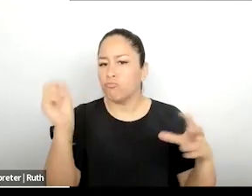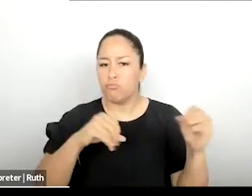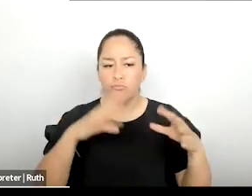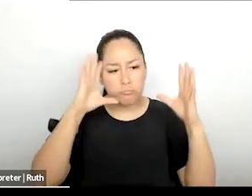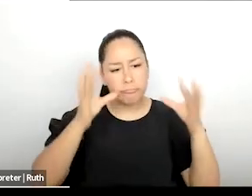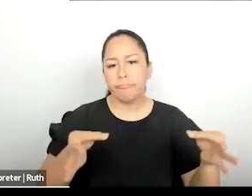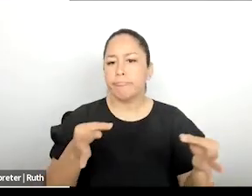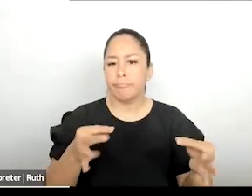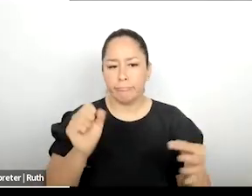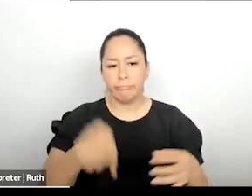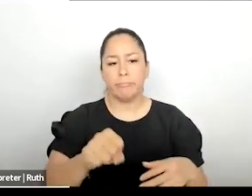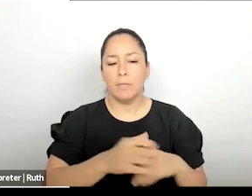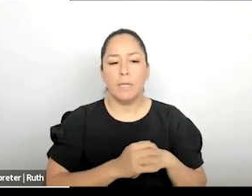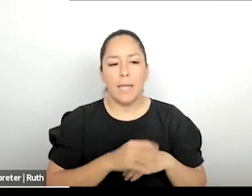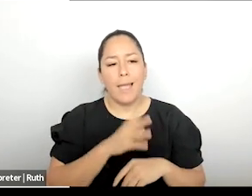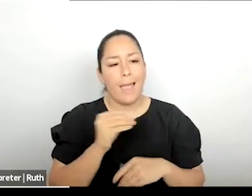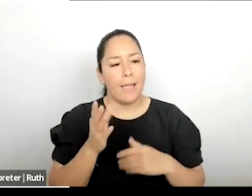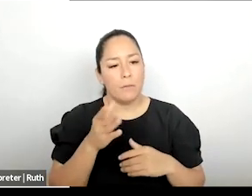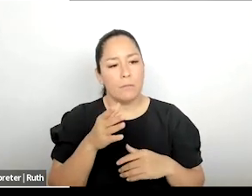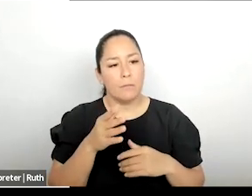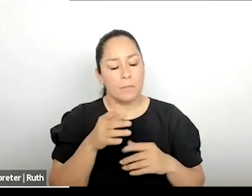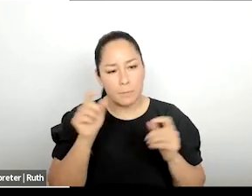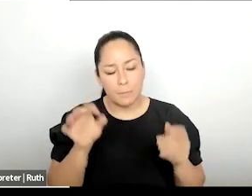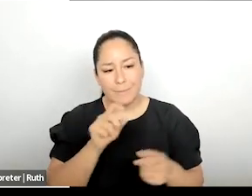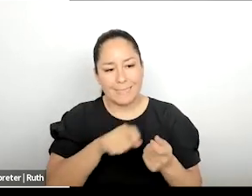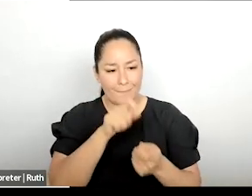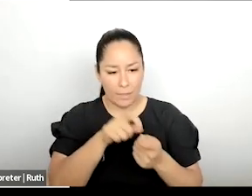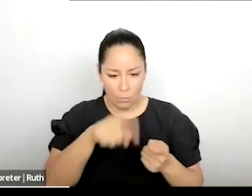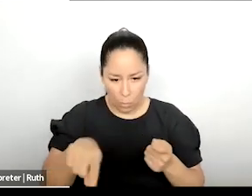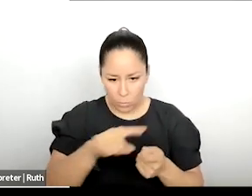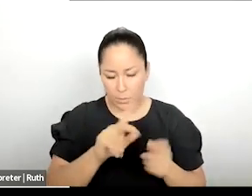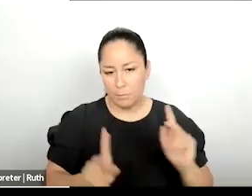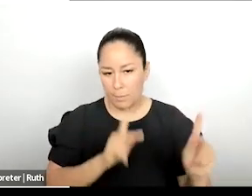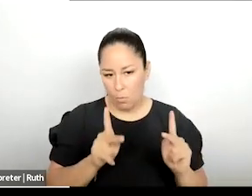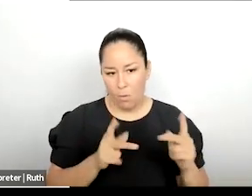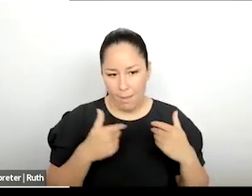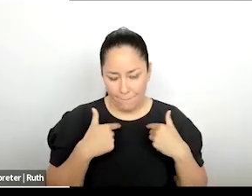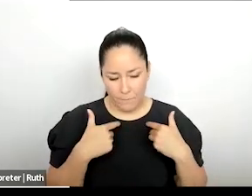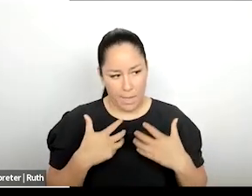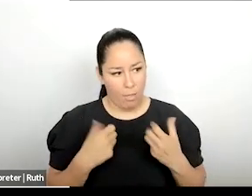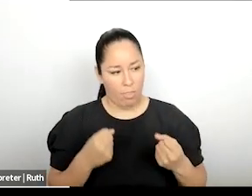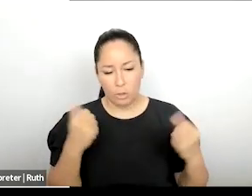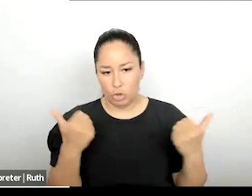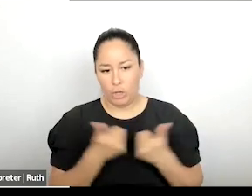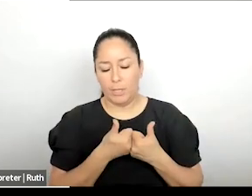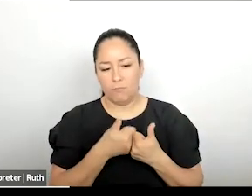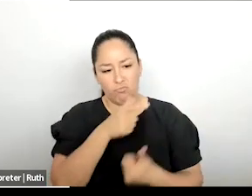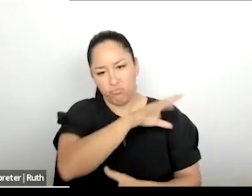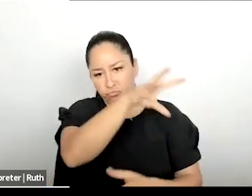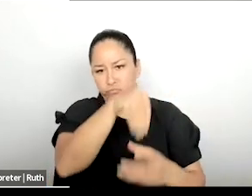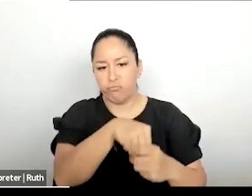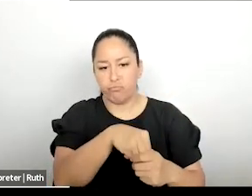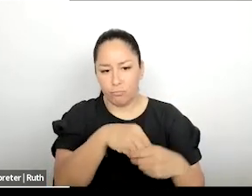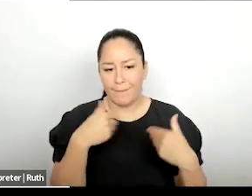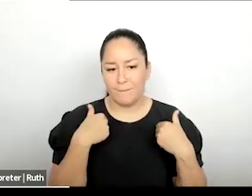living through whatever the health challenge is, who are experiencing the health challenge. So looking at this empower image, the blue